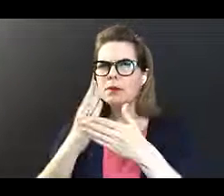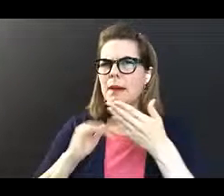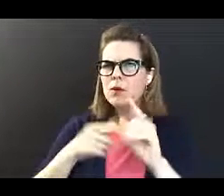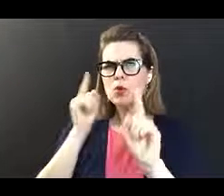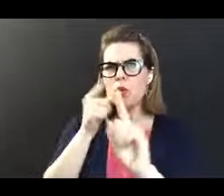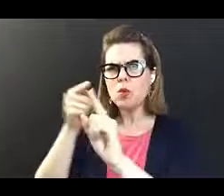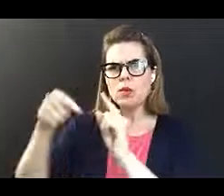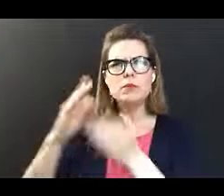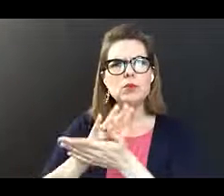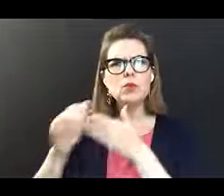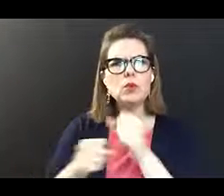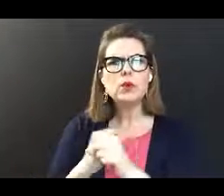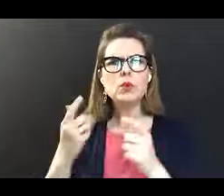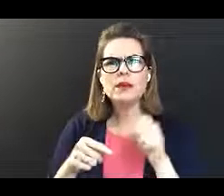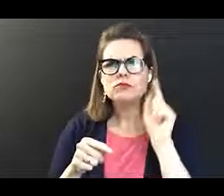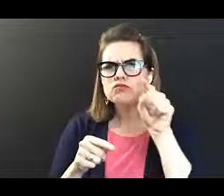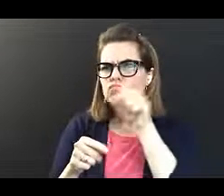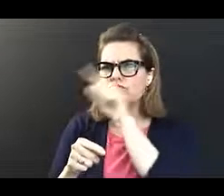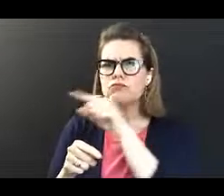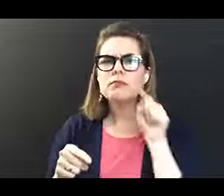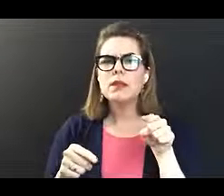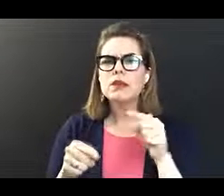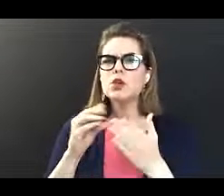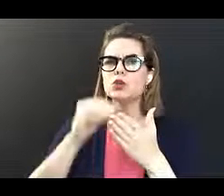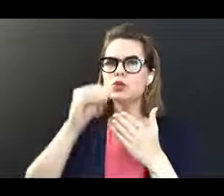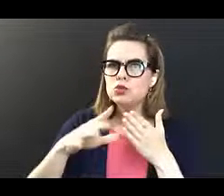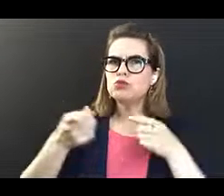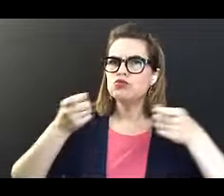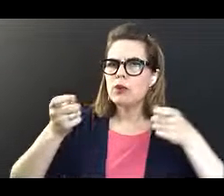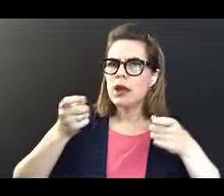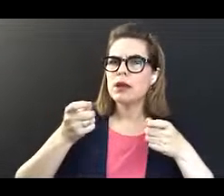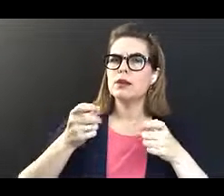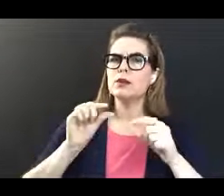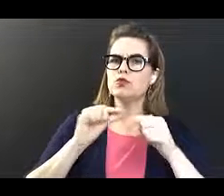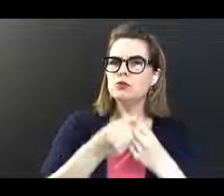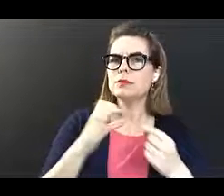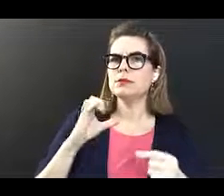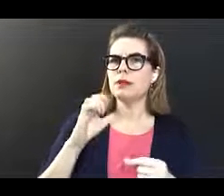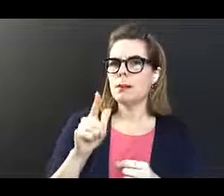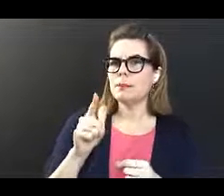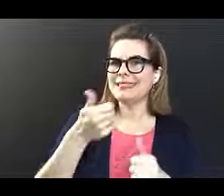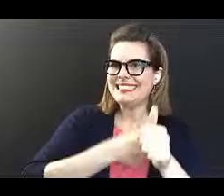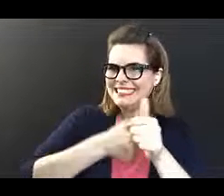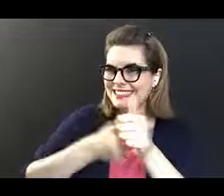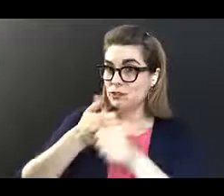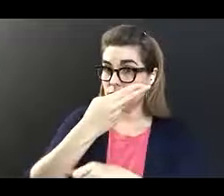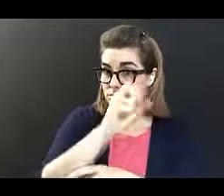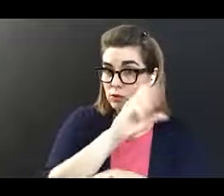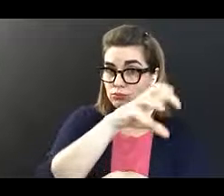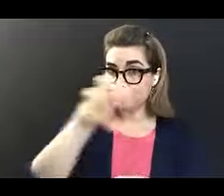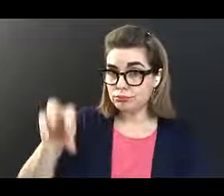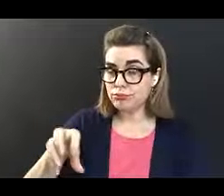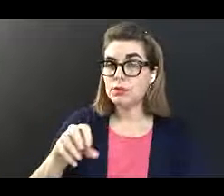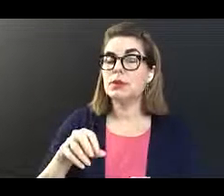year. We wanted to establish student-run groups or clubs at every SDSD high school. So our student